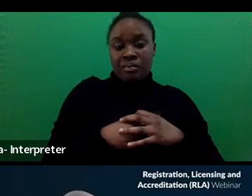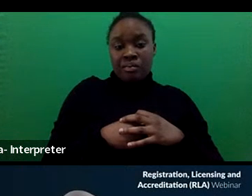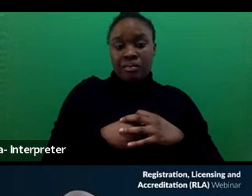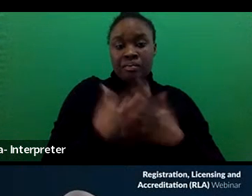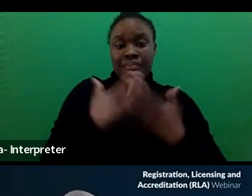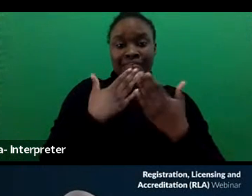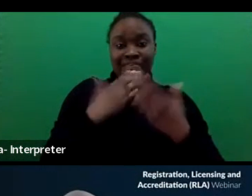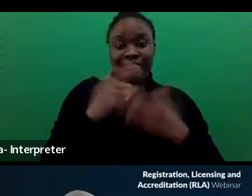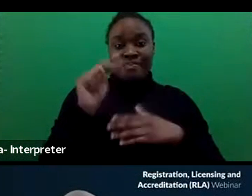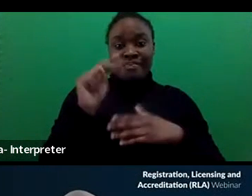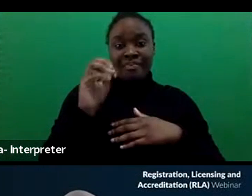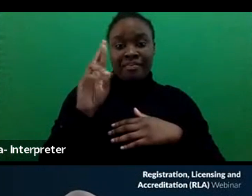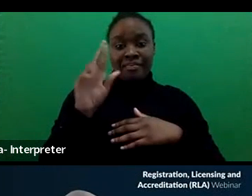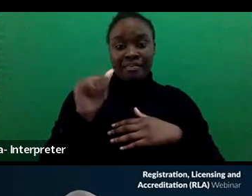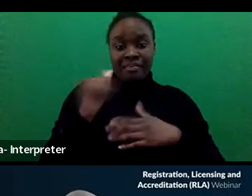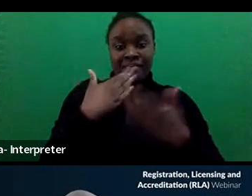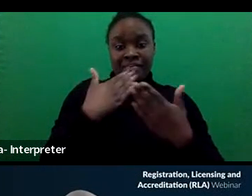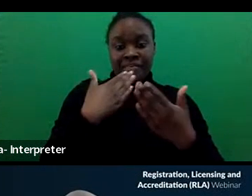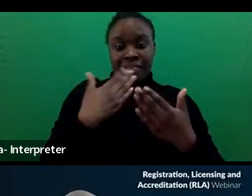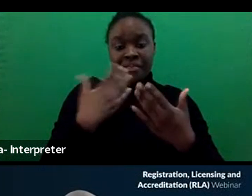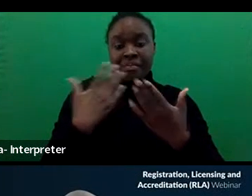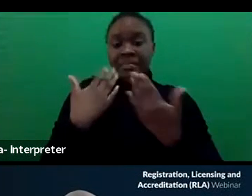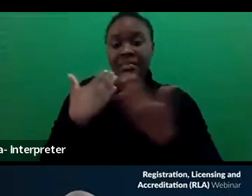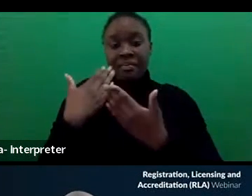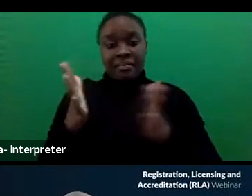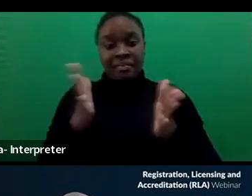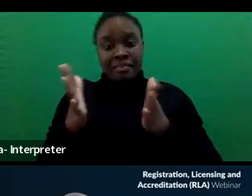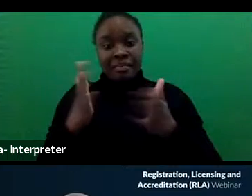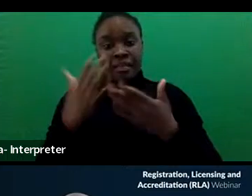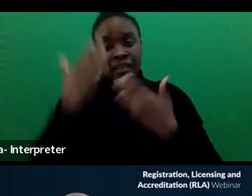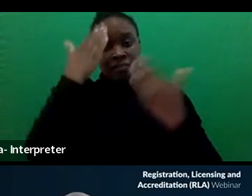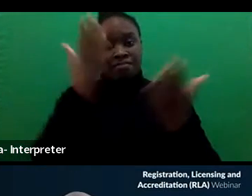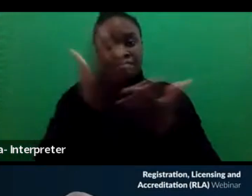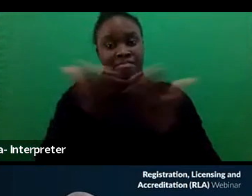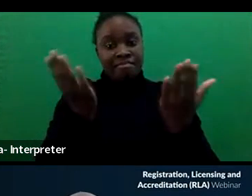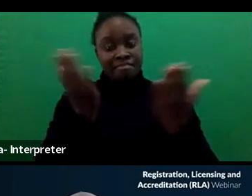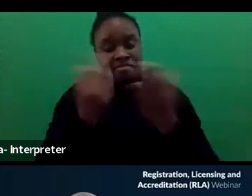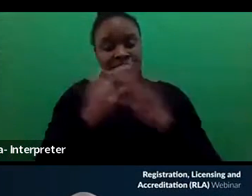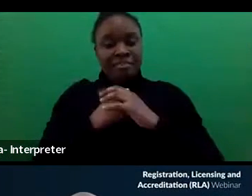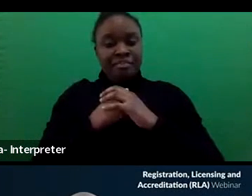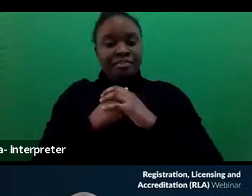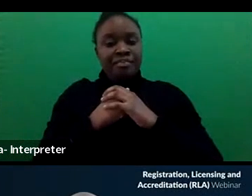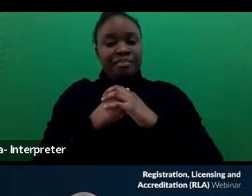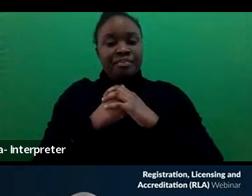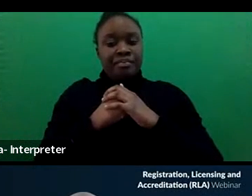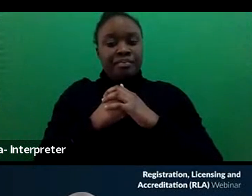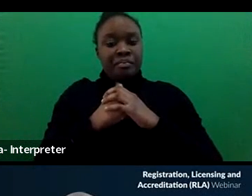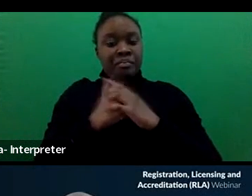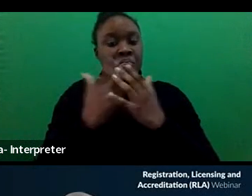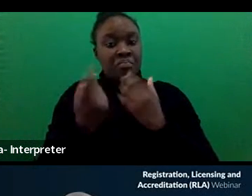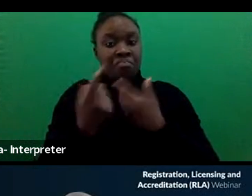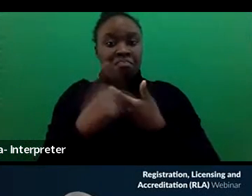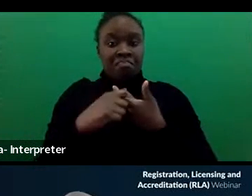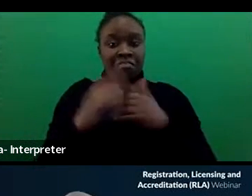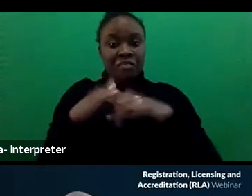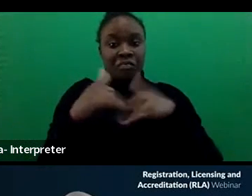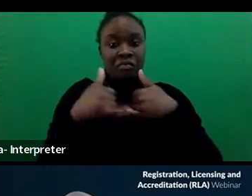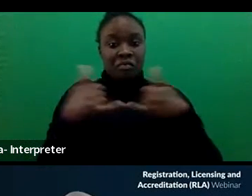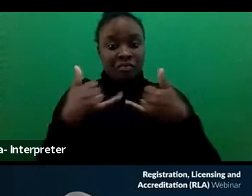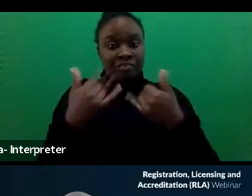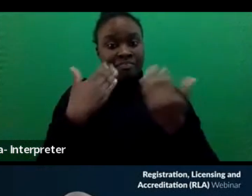Thank you, Nora. Thank you, facilitator. And good evening to our traders who join us online this